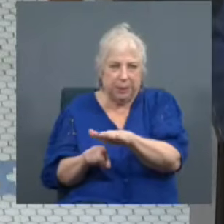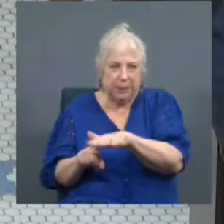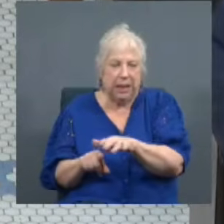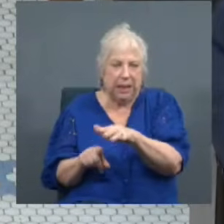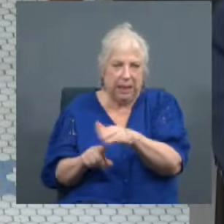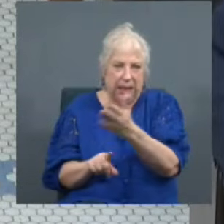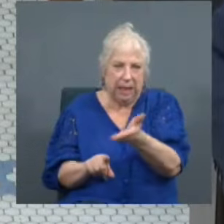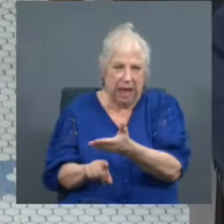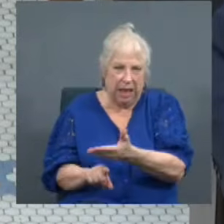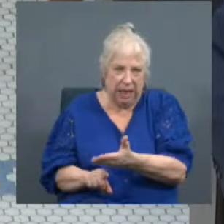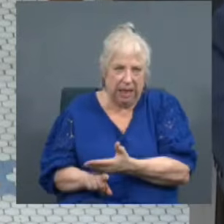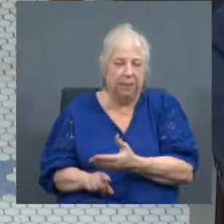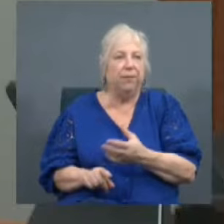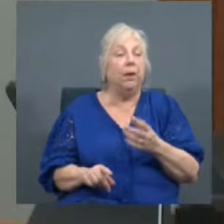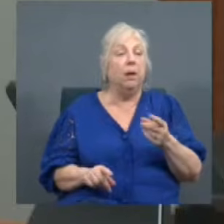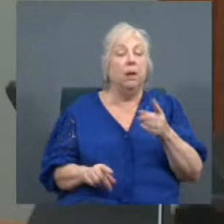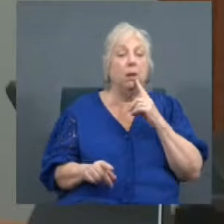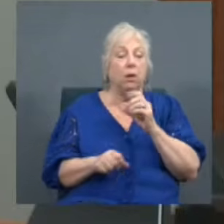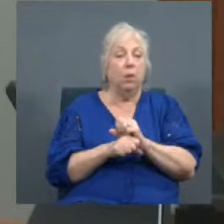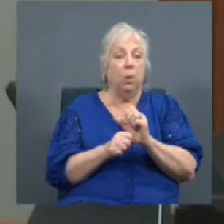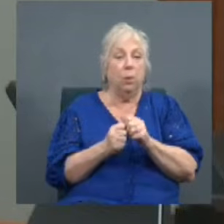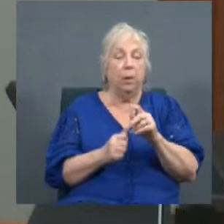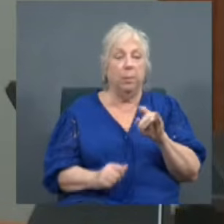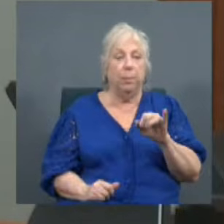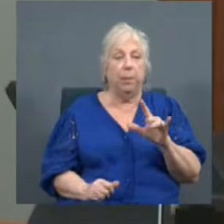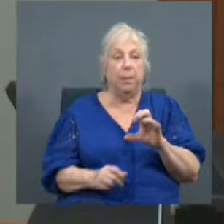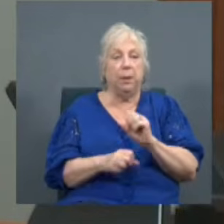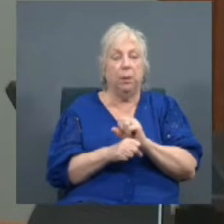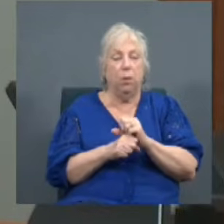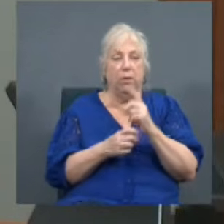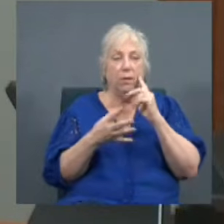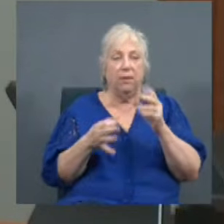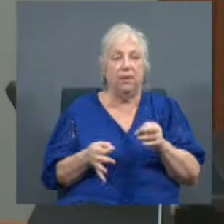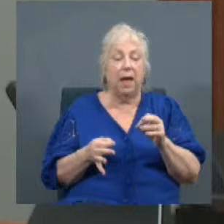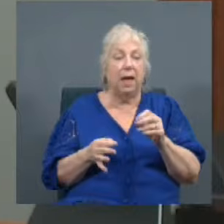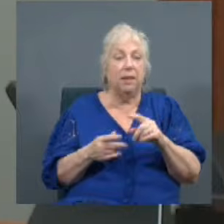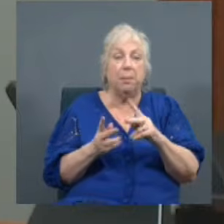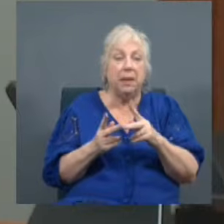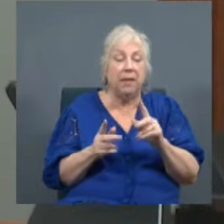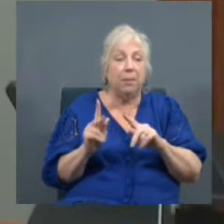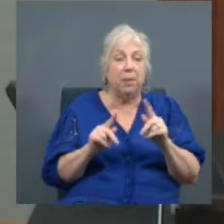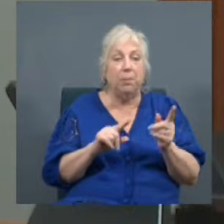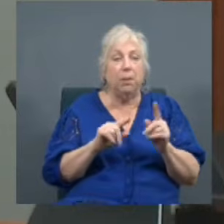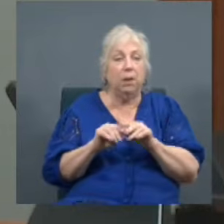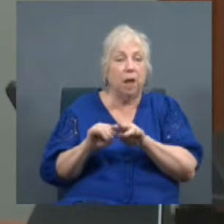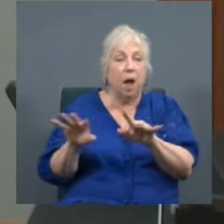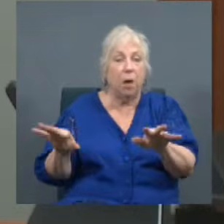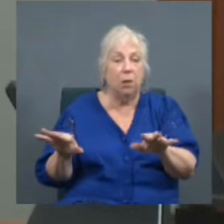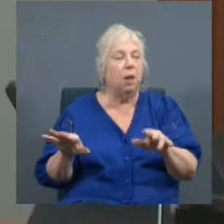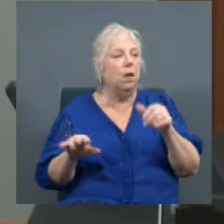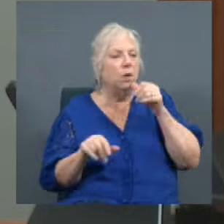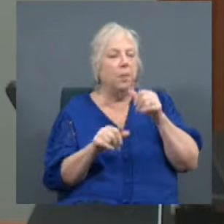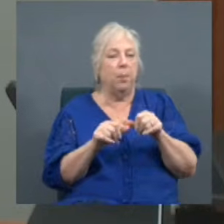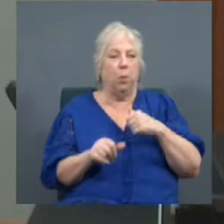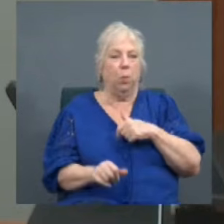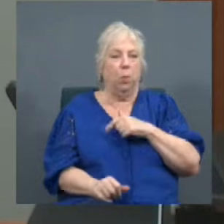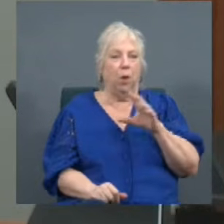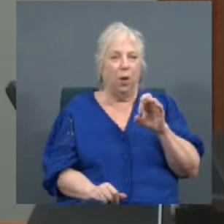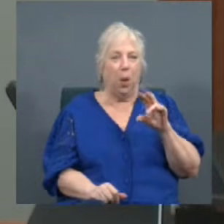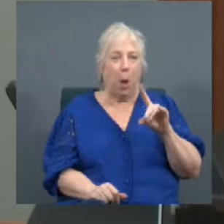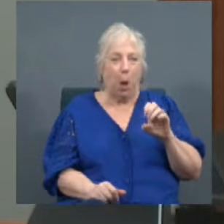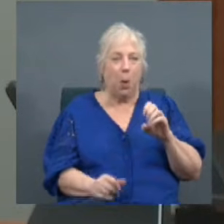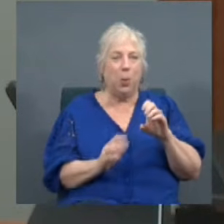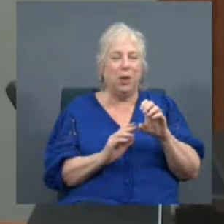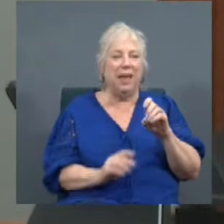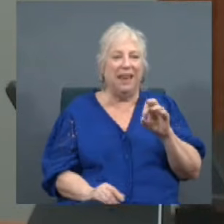do you work with Public Works to determine where these people go? Well, you got to remember with code enforcement, we have several areas,